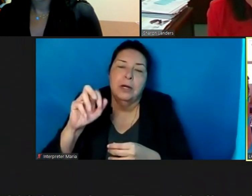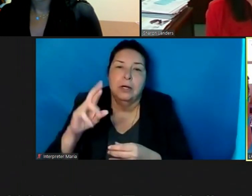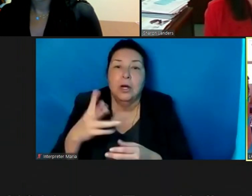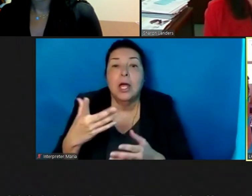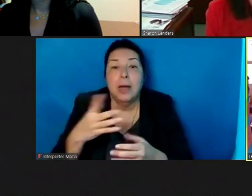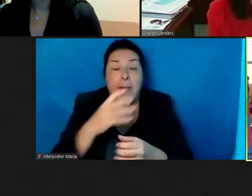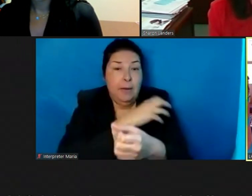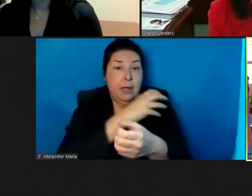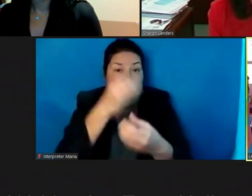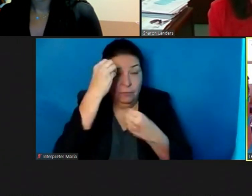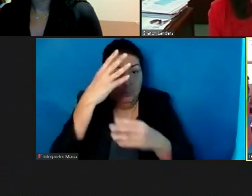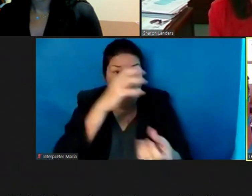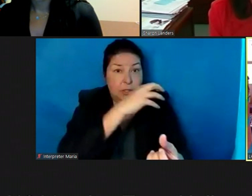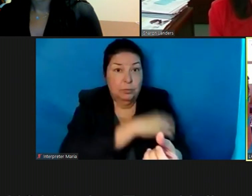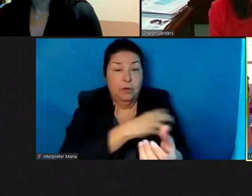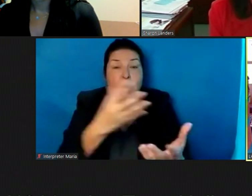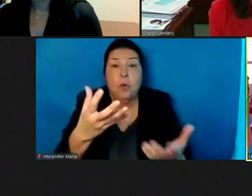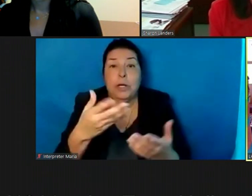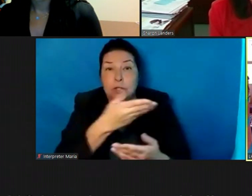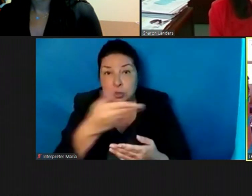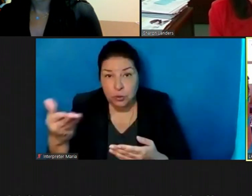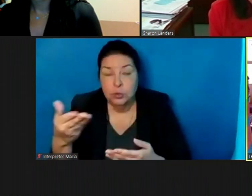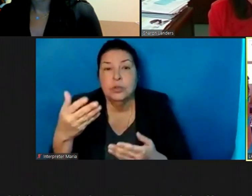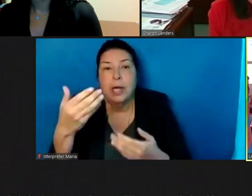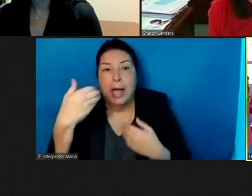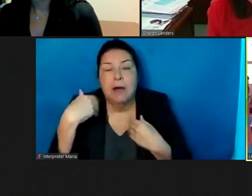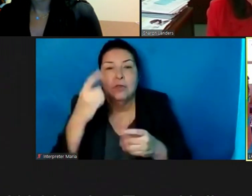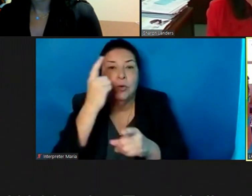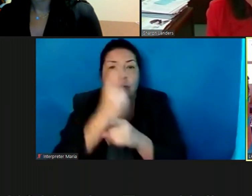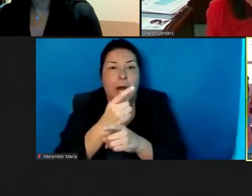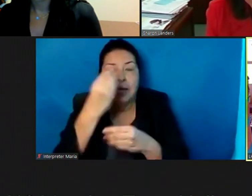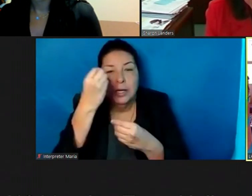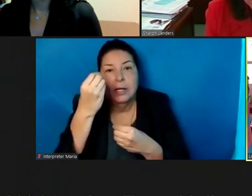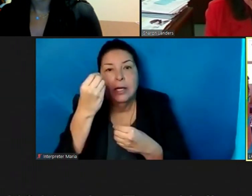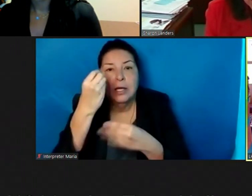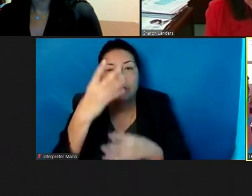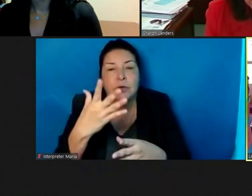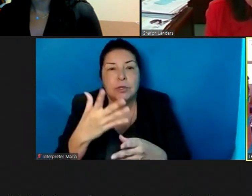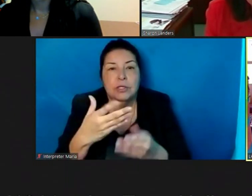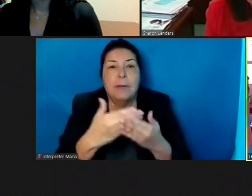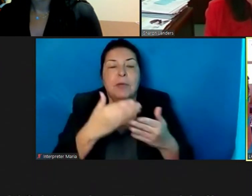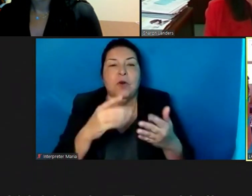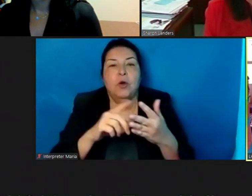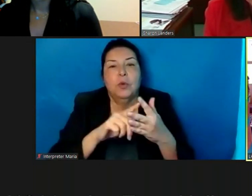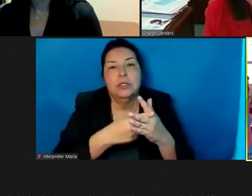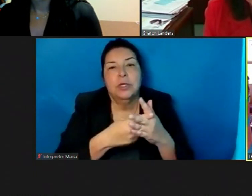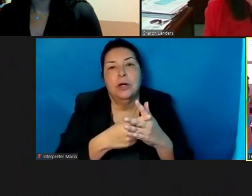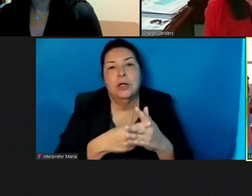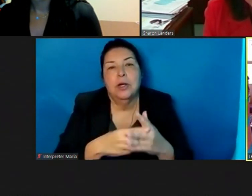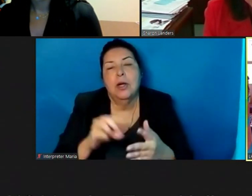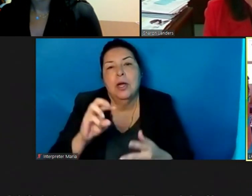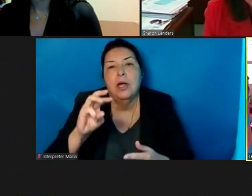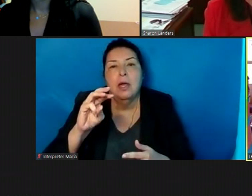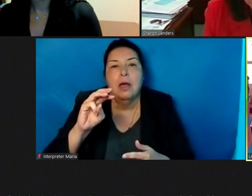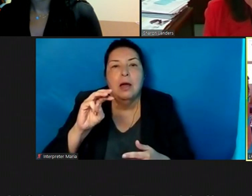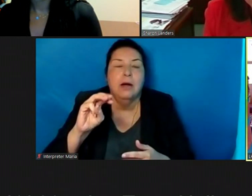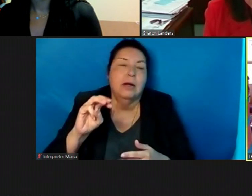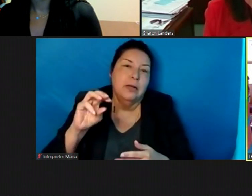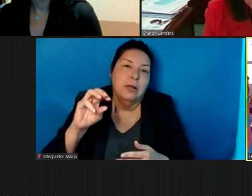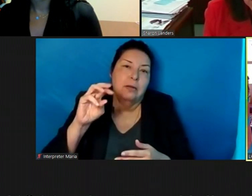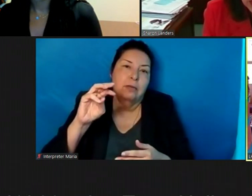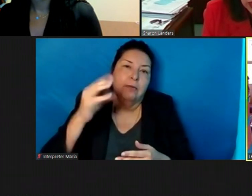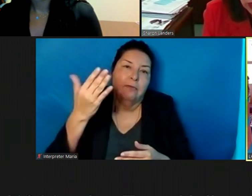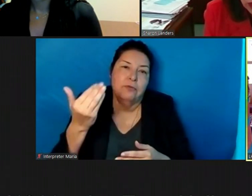right information before we open up our vaccination site on Monday the 15th at Dignity Health Sports Complex. So